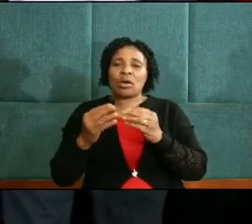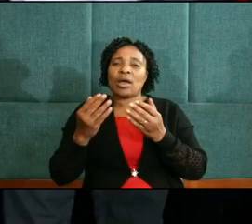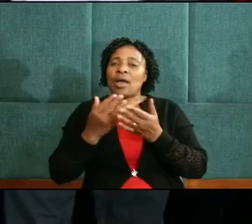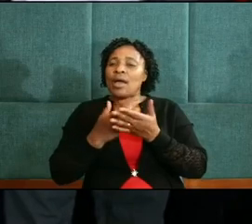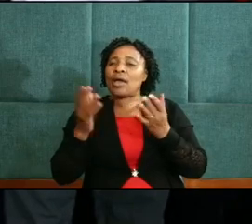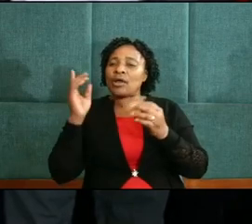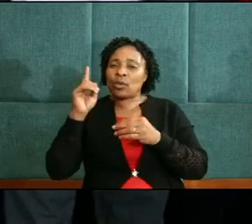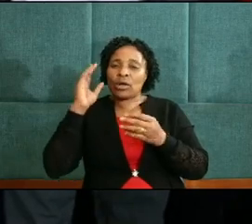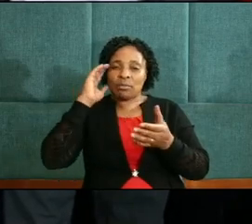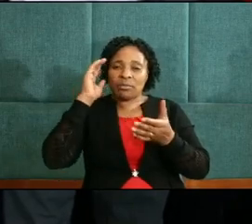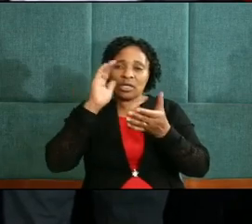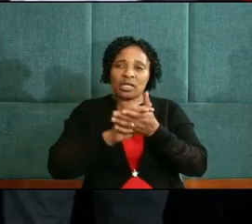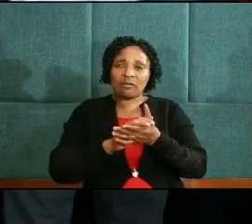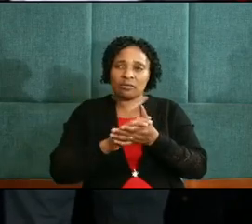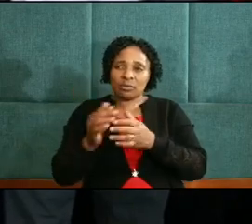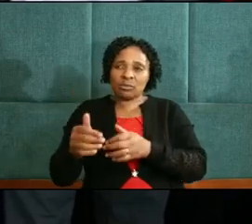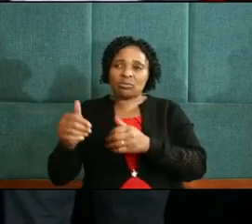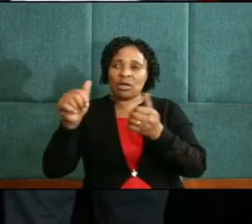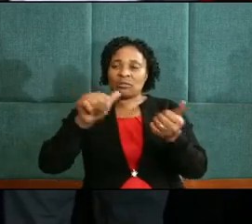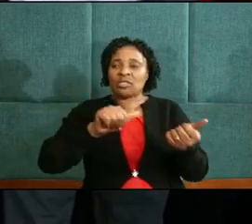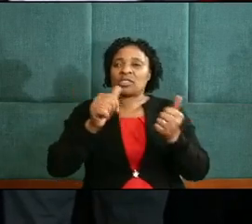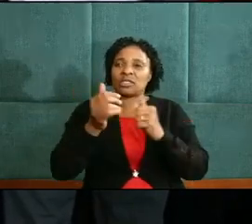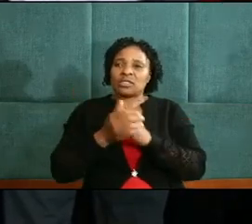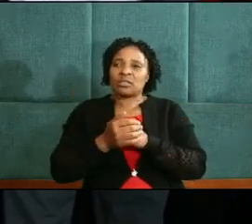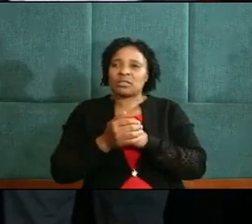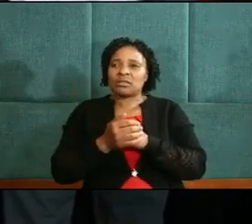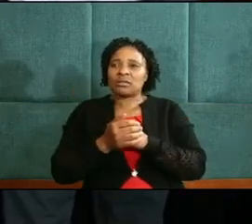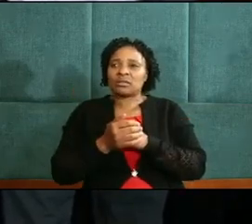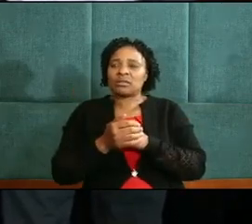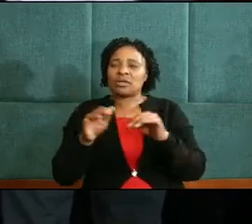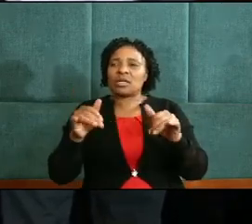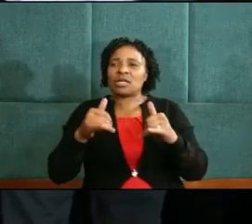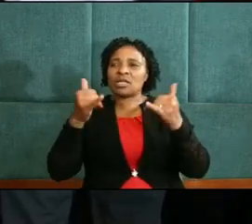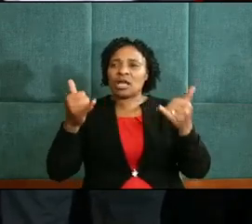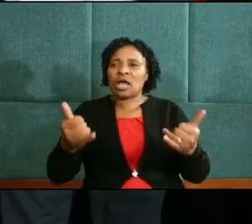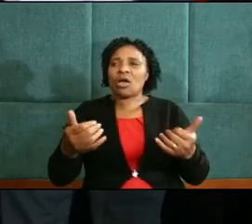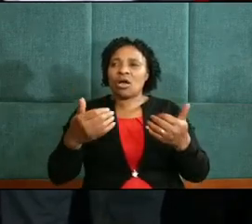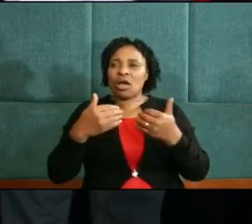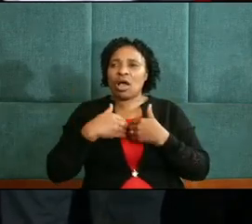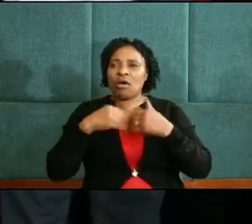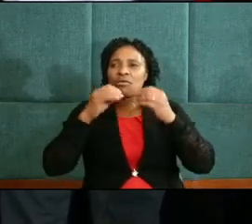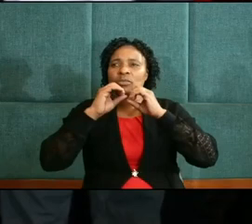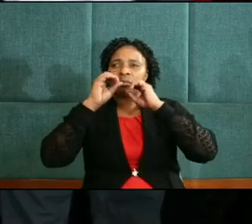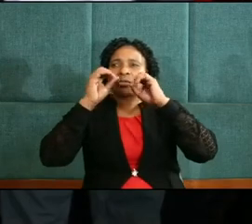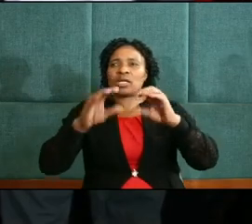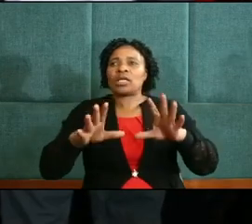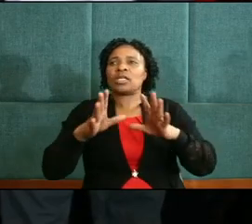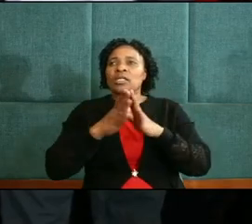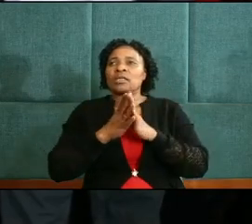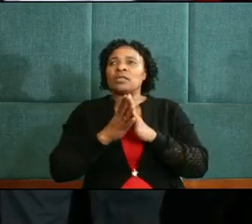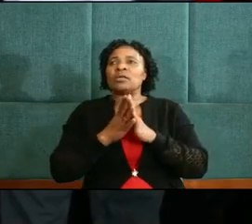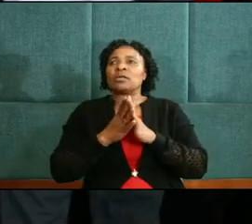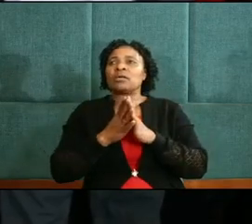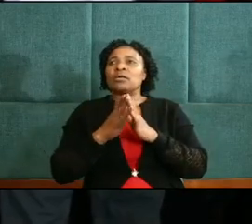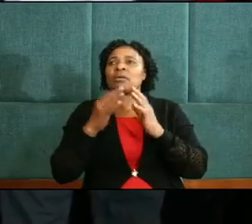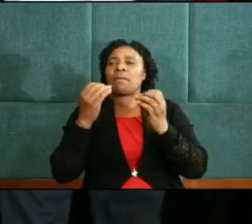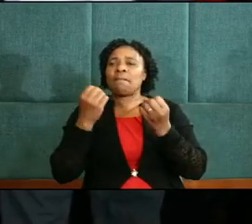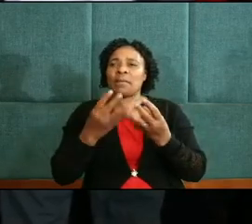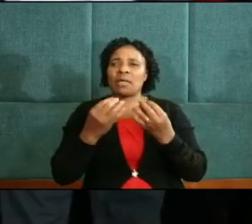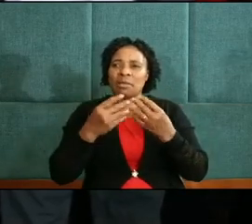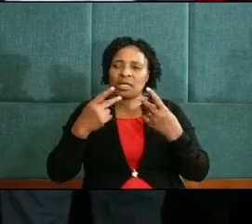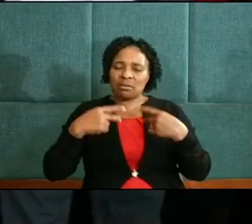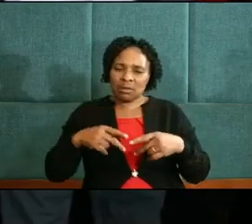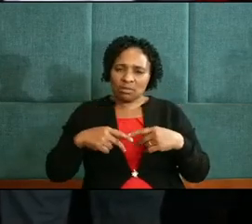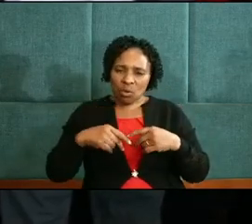whoever believes will be baptized. Now we have been blessed with very many